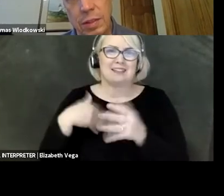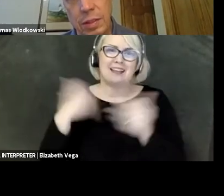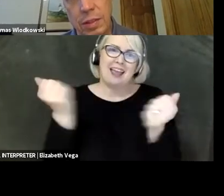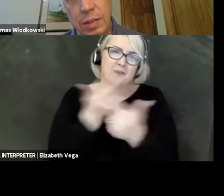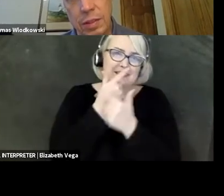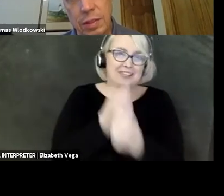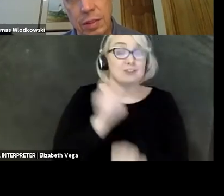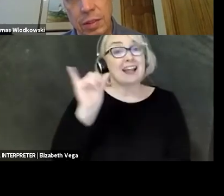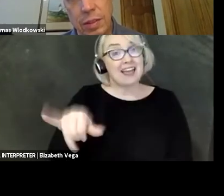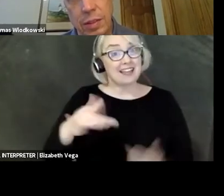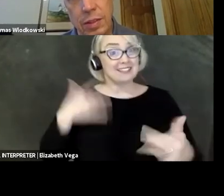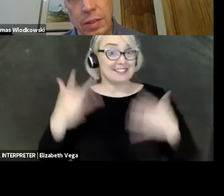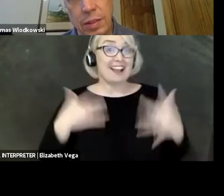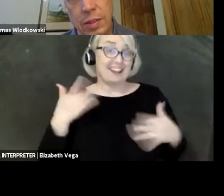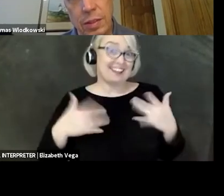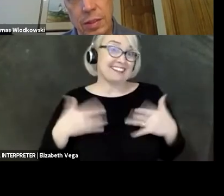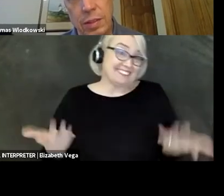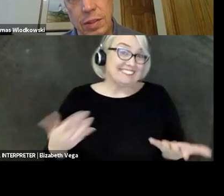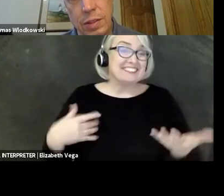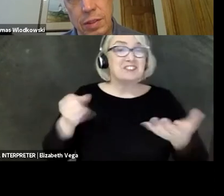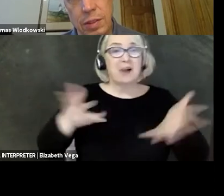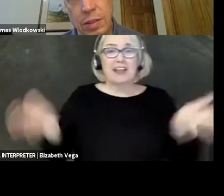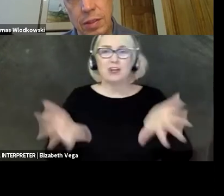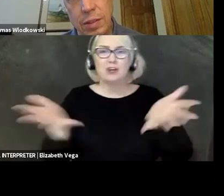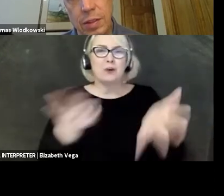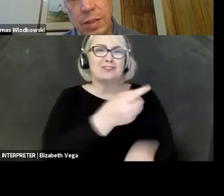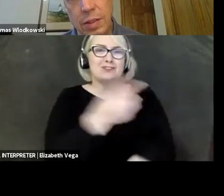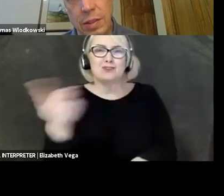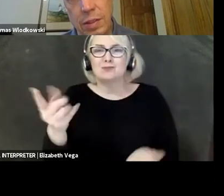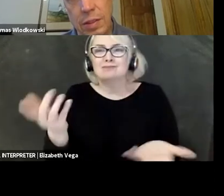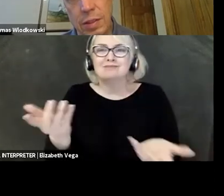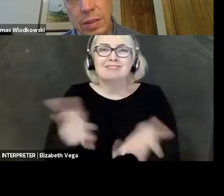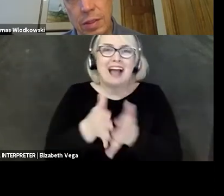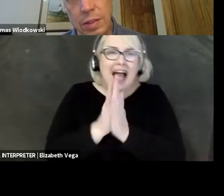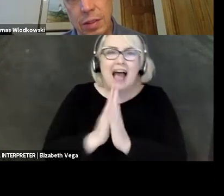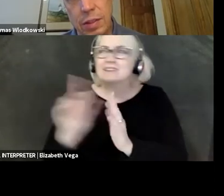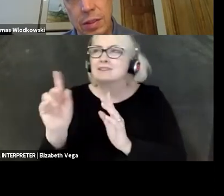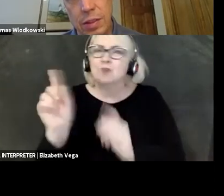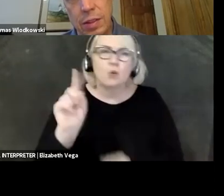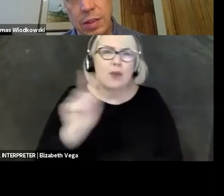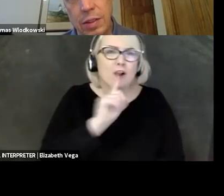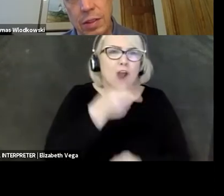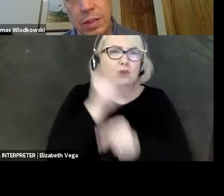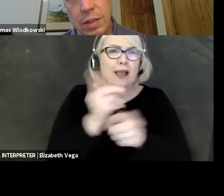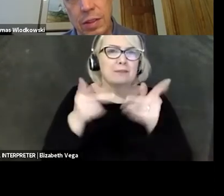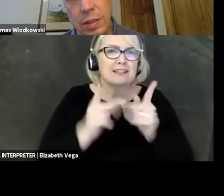getting involved. And so I encourage people to ask, you know, where the right places to go are for them.